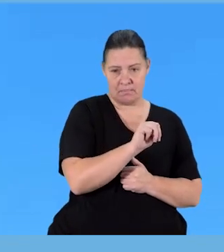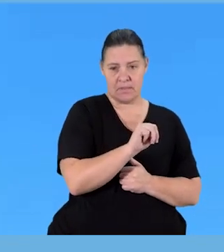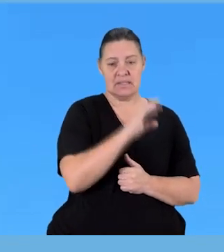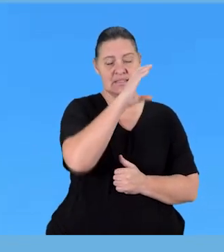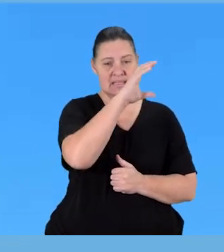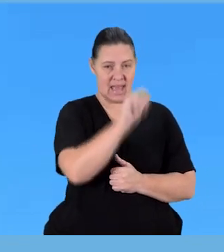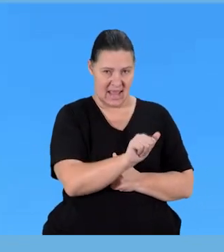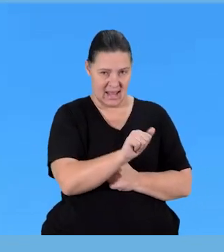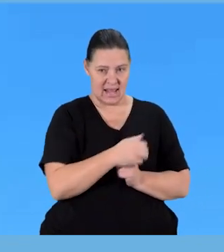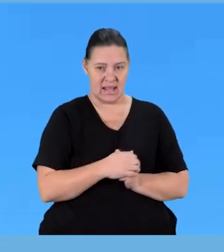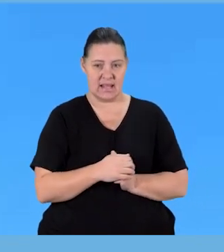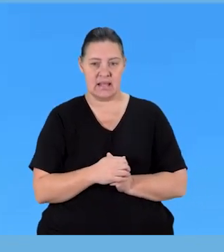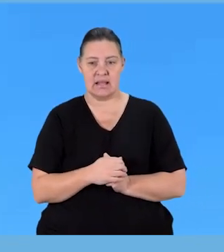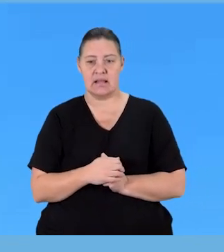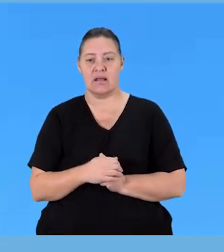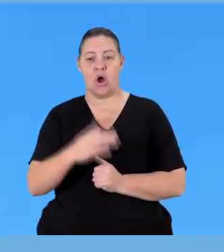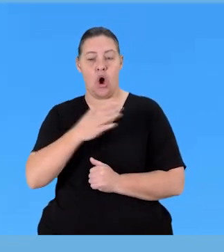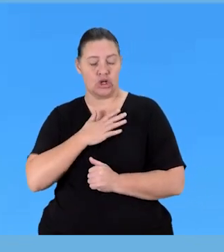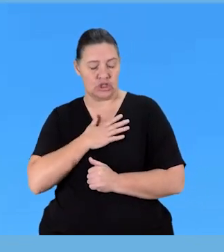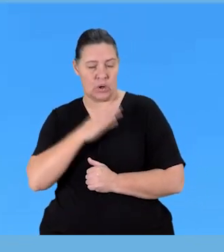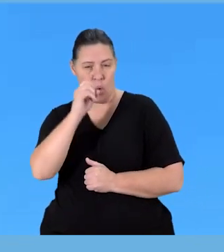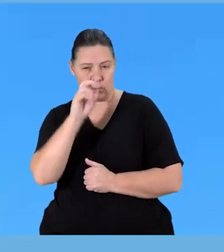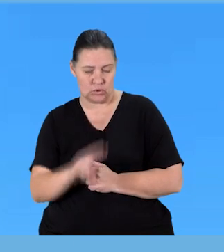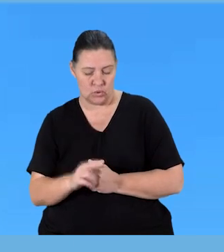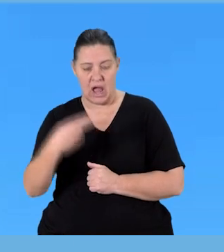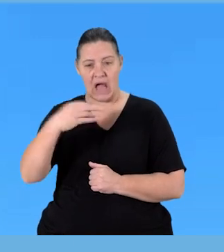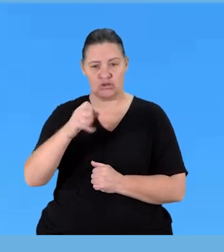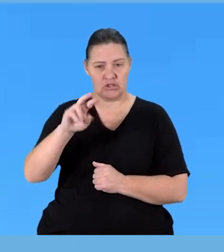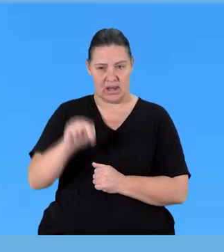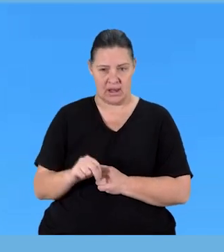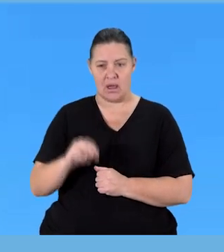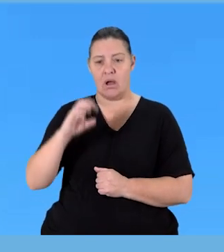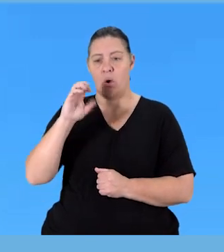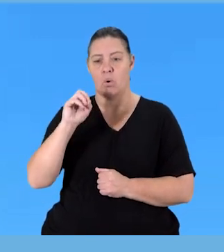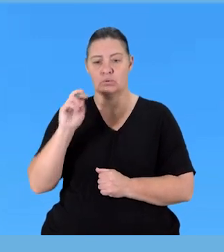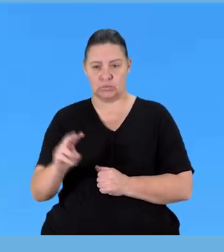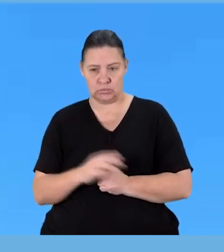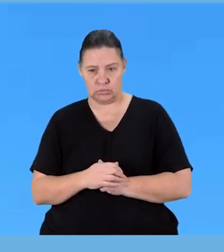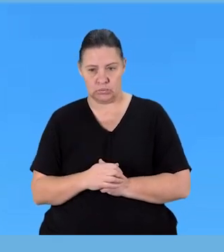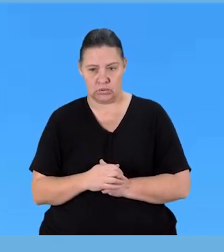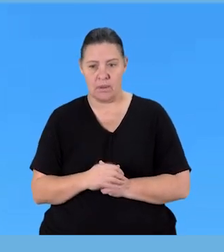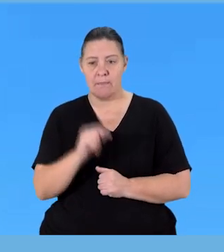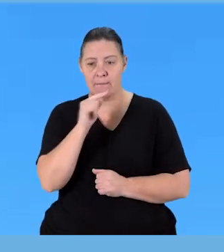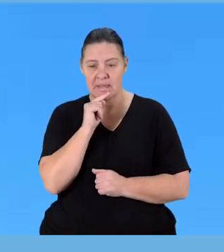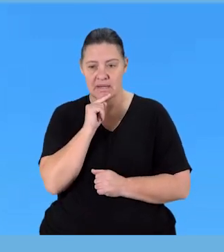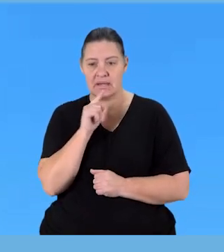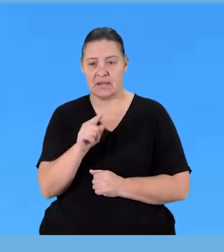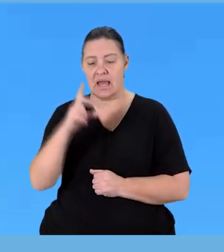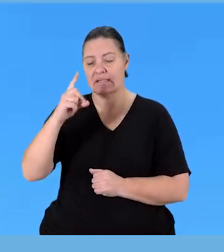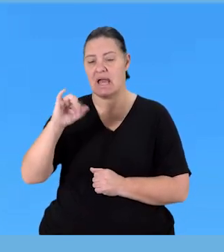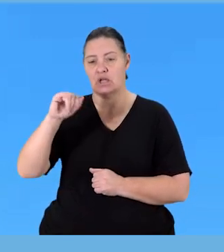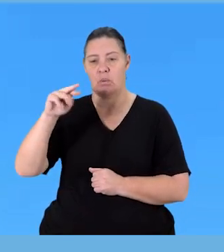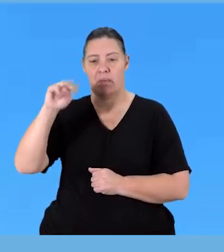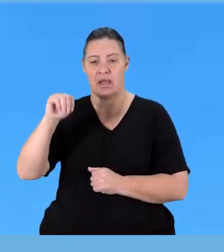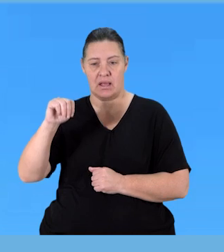calcium is Ca, oxygen it is O2, hydrogen it is O2. Remember that these two are part of the diatomic